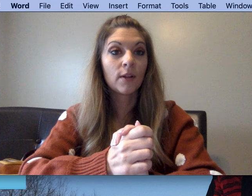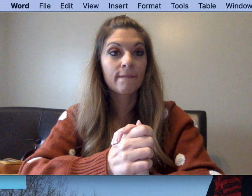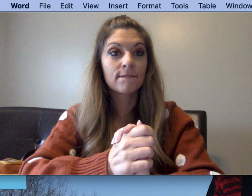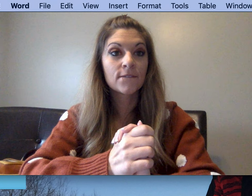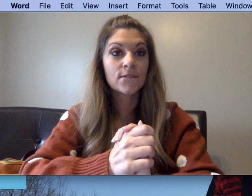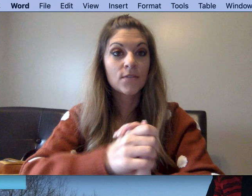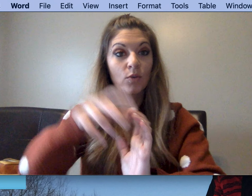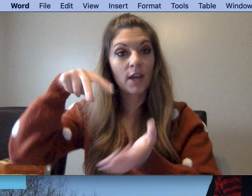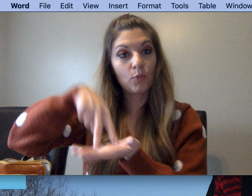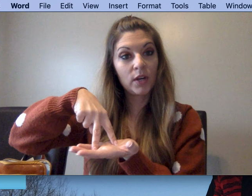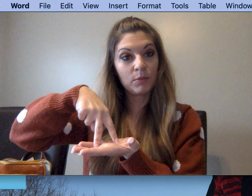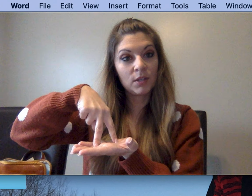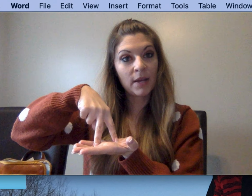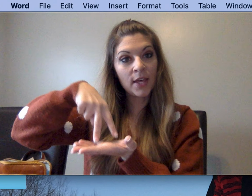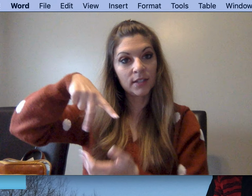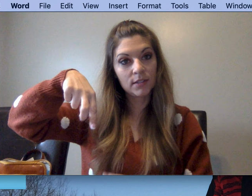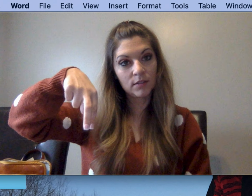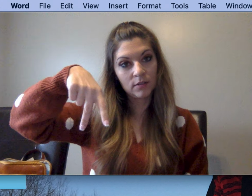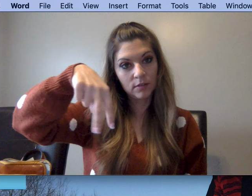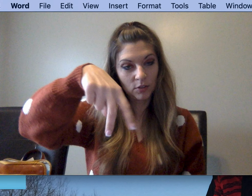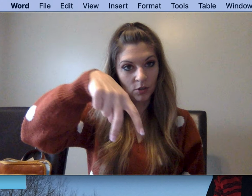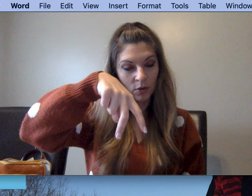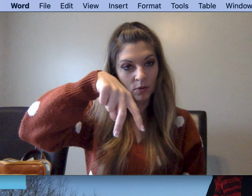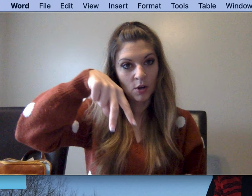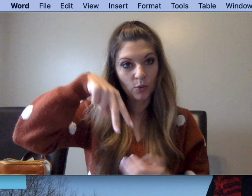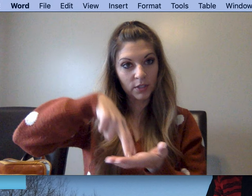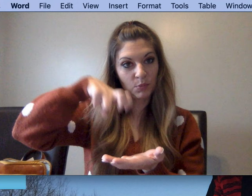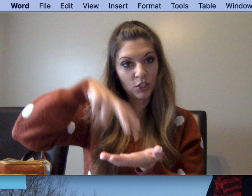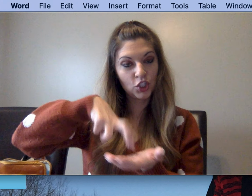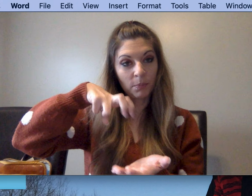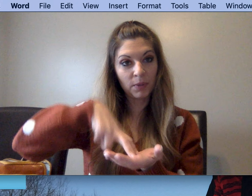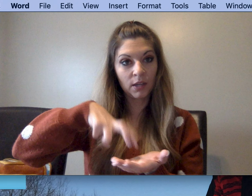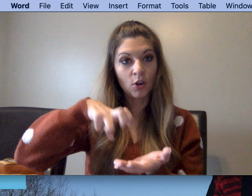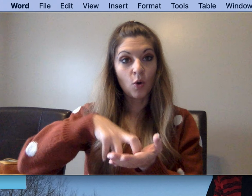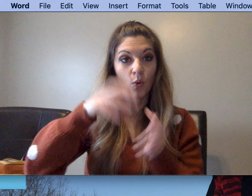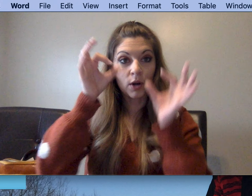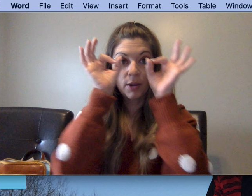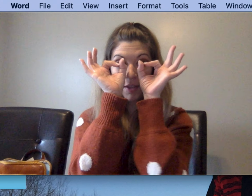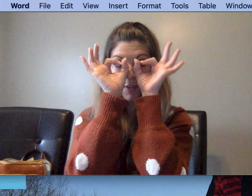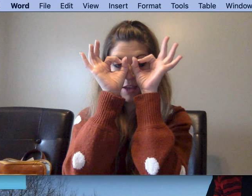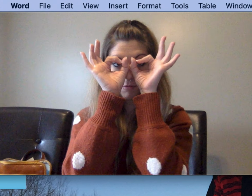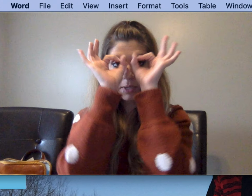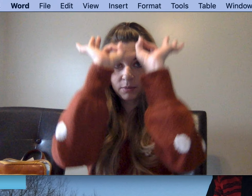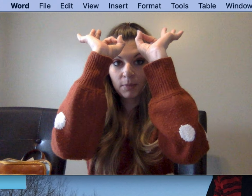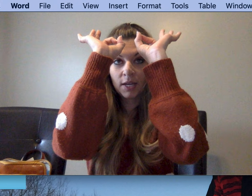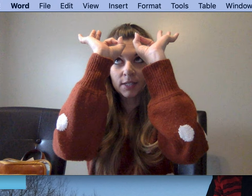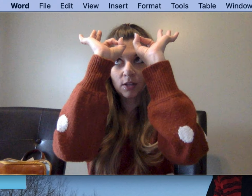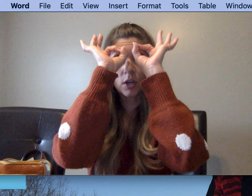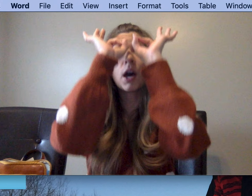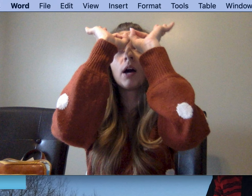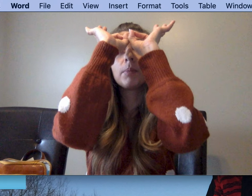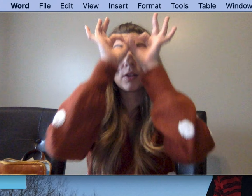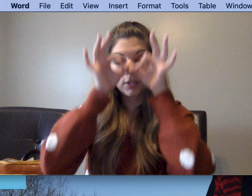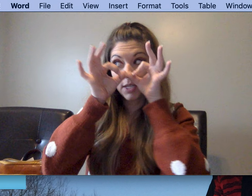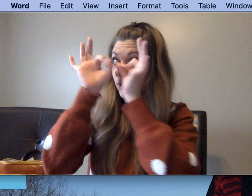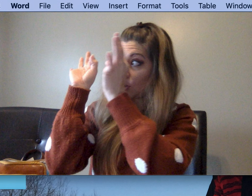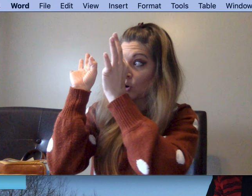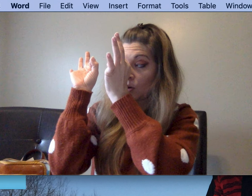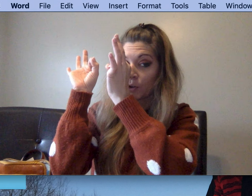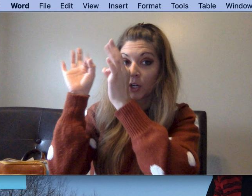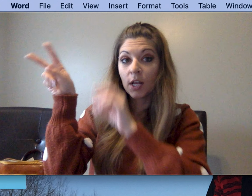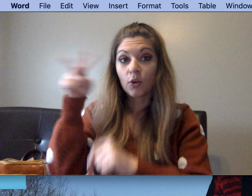So when I'm using my legs, or someone jumping, or if an F becomes my eyes, I look up, I look